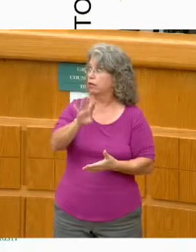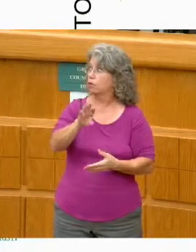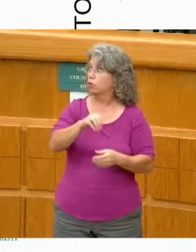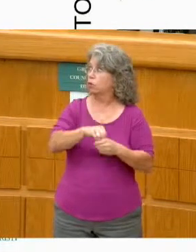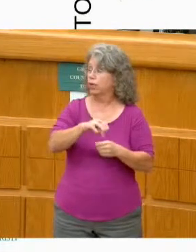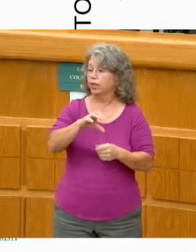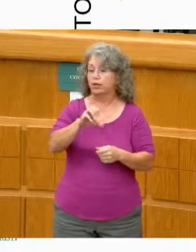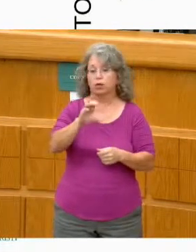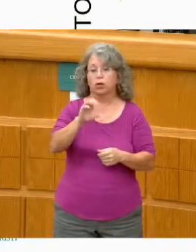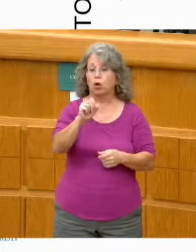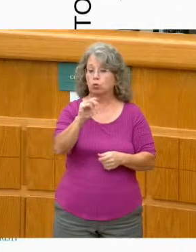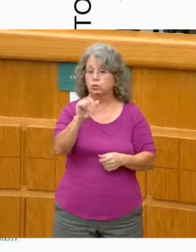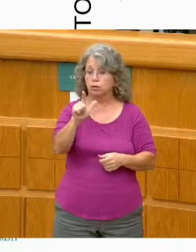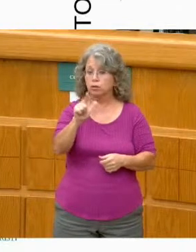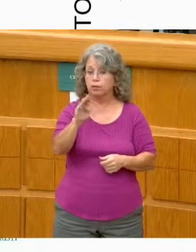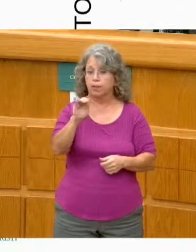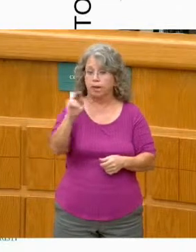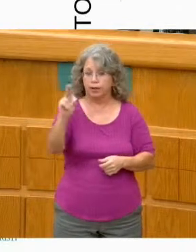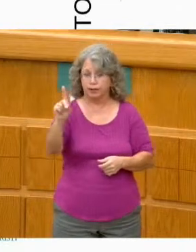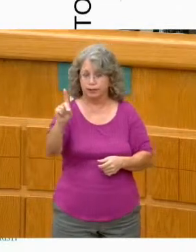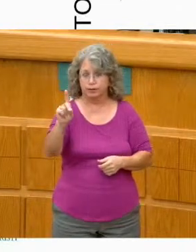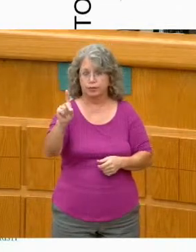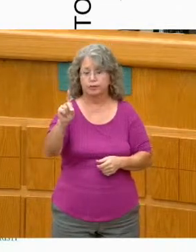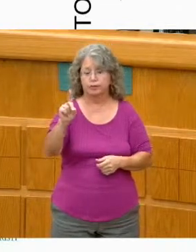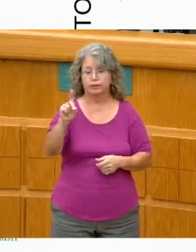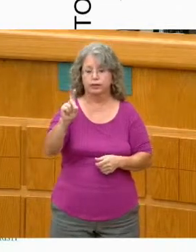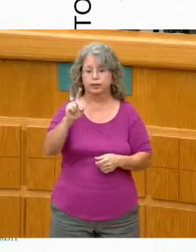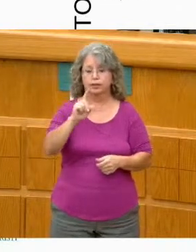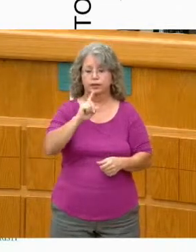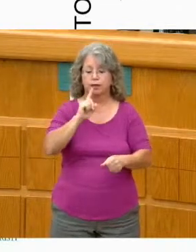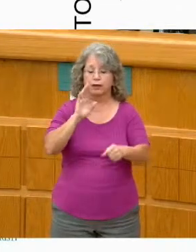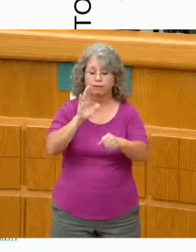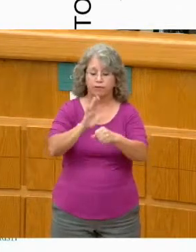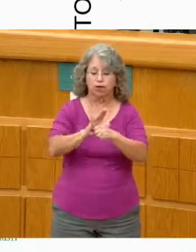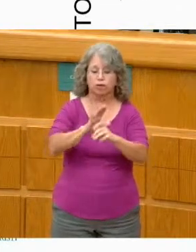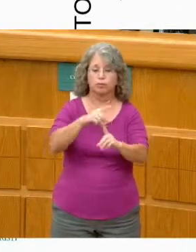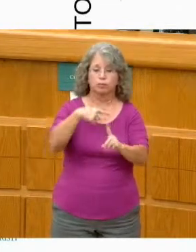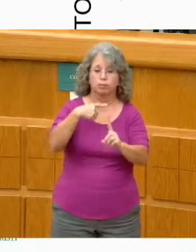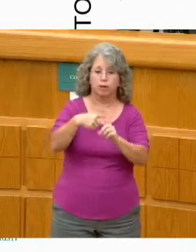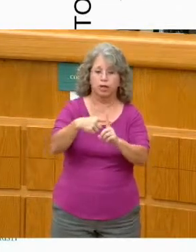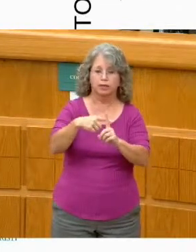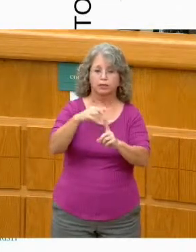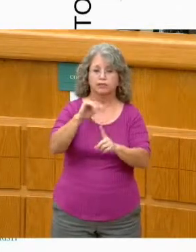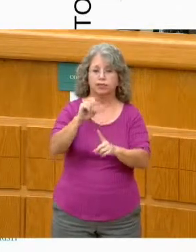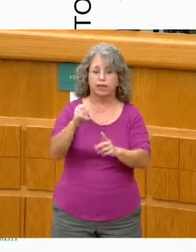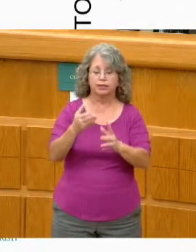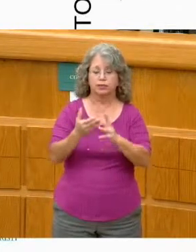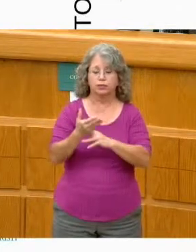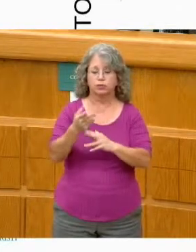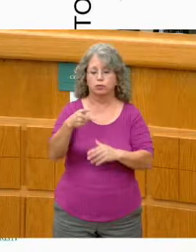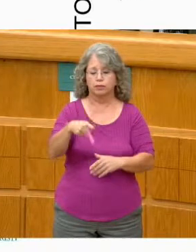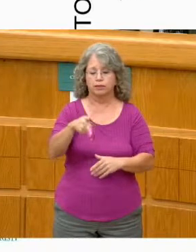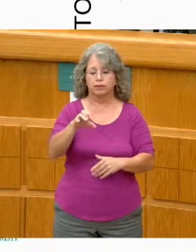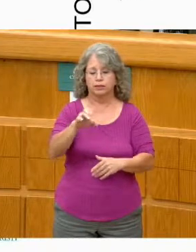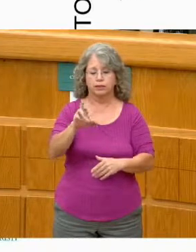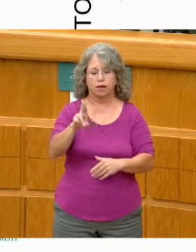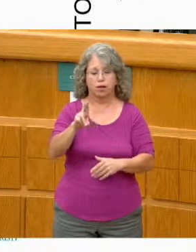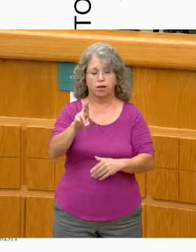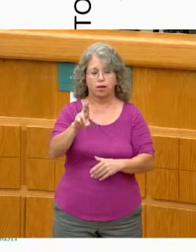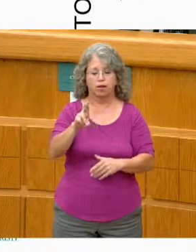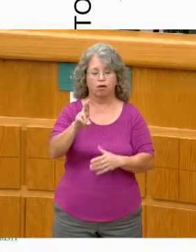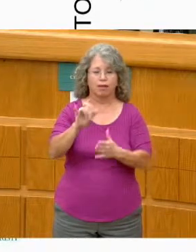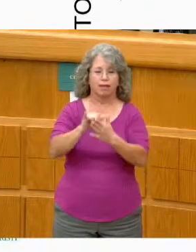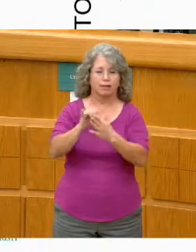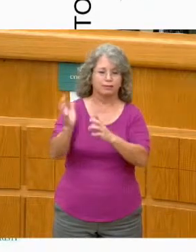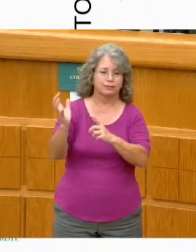19,694 total cases in the Coastal Bend area. Now these are confirmed positive cases through the PCR